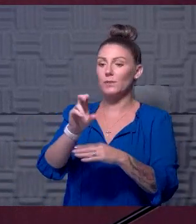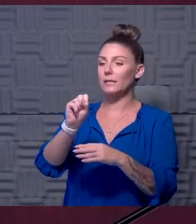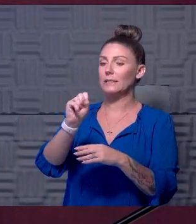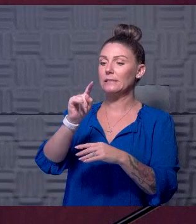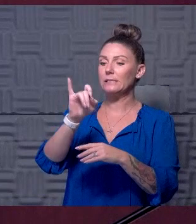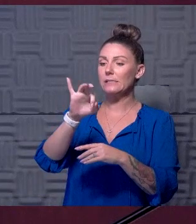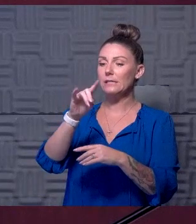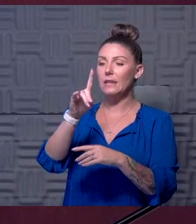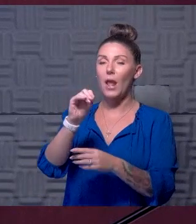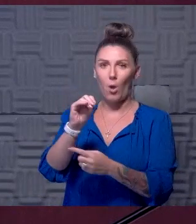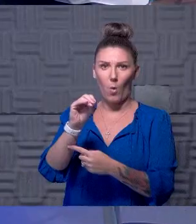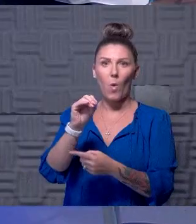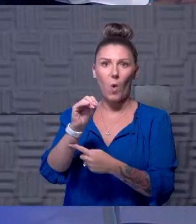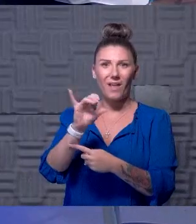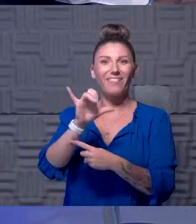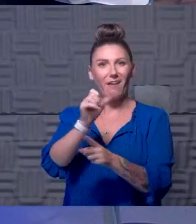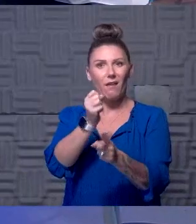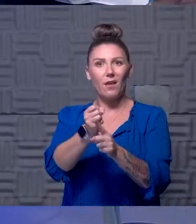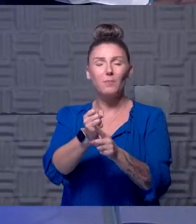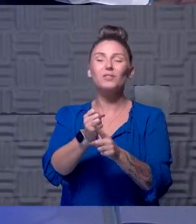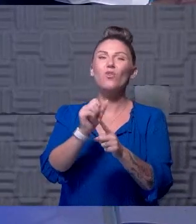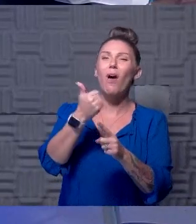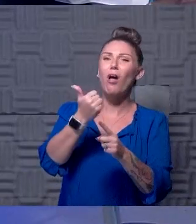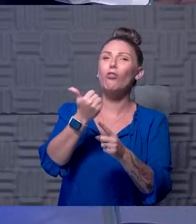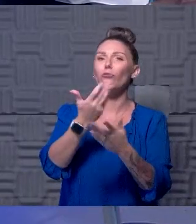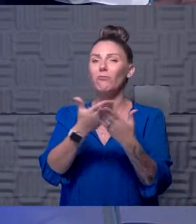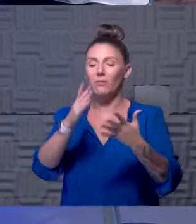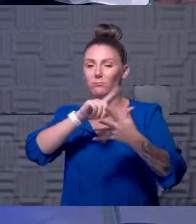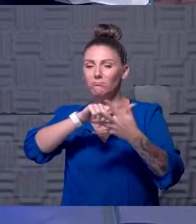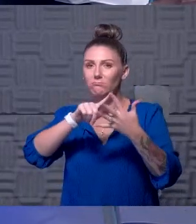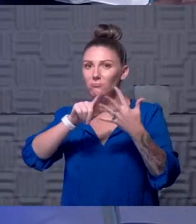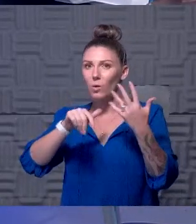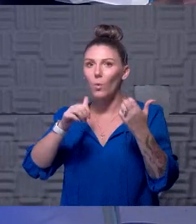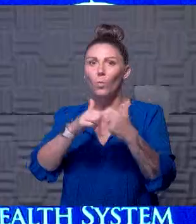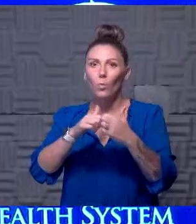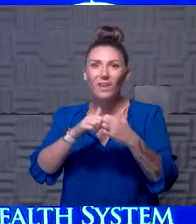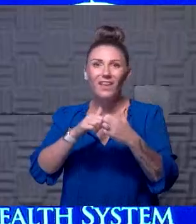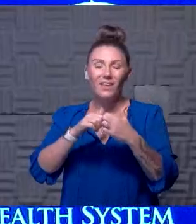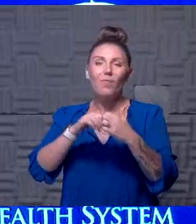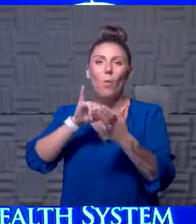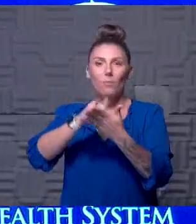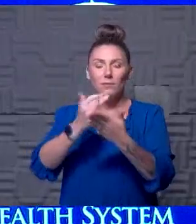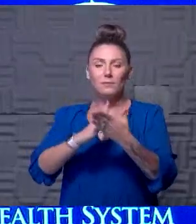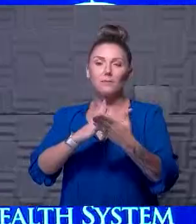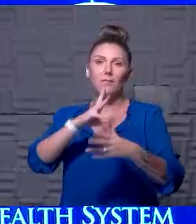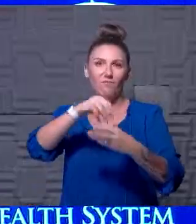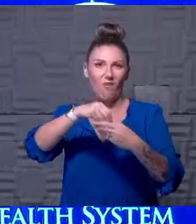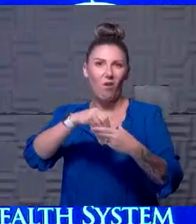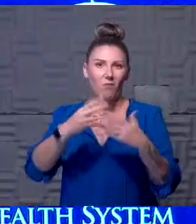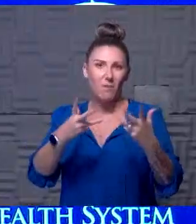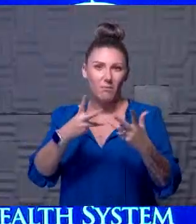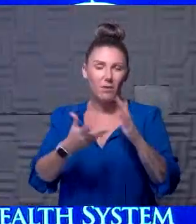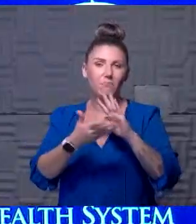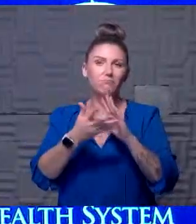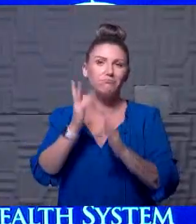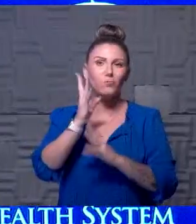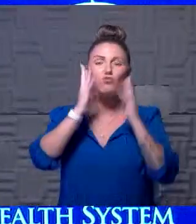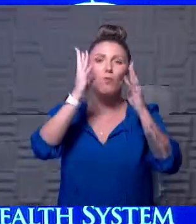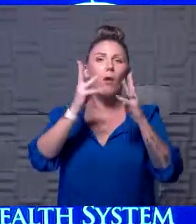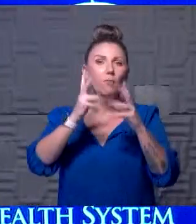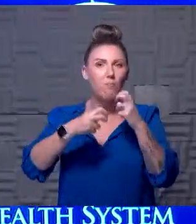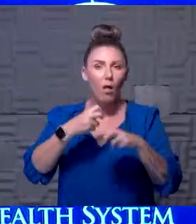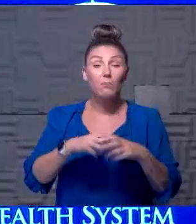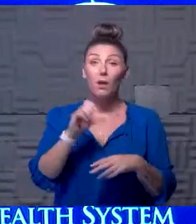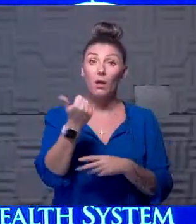immunity to the flu vaccine. So it's the other things that go along sometimes with obesity that can make can be a problem. Okay. Exactly. Other questions from media?